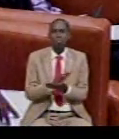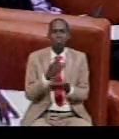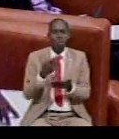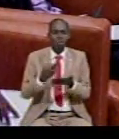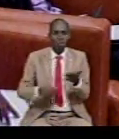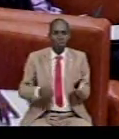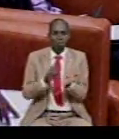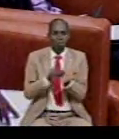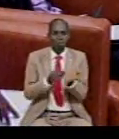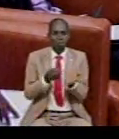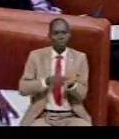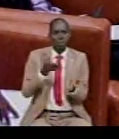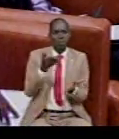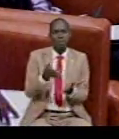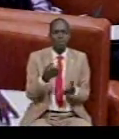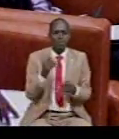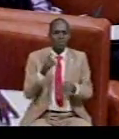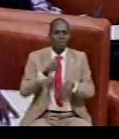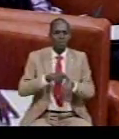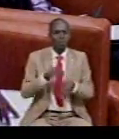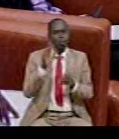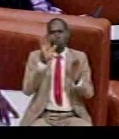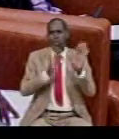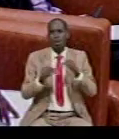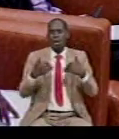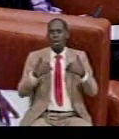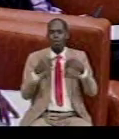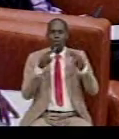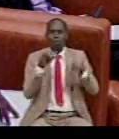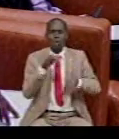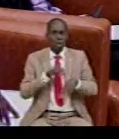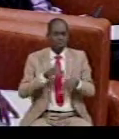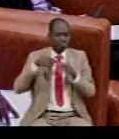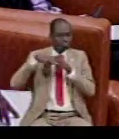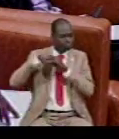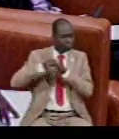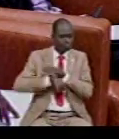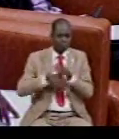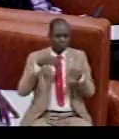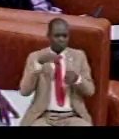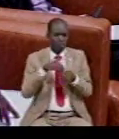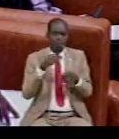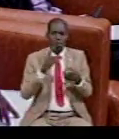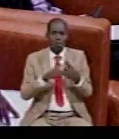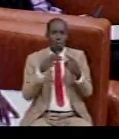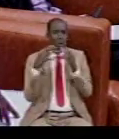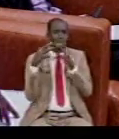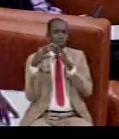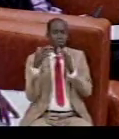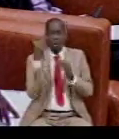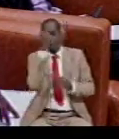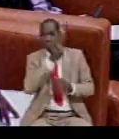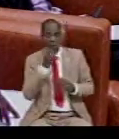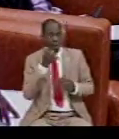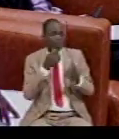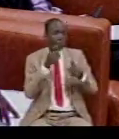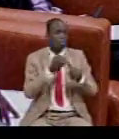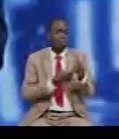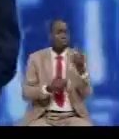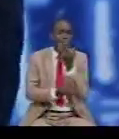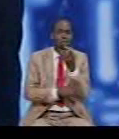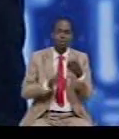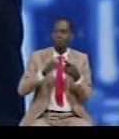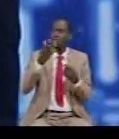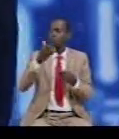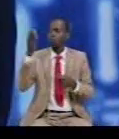of trouble? Have you looked in depth in Africa, every country from here to there, a time of